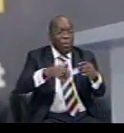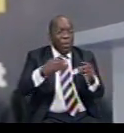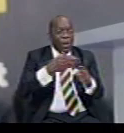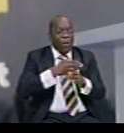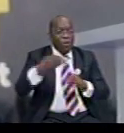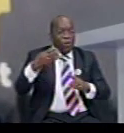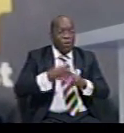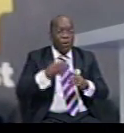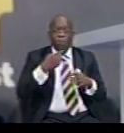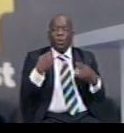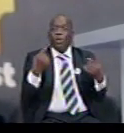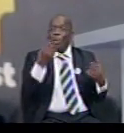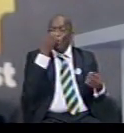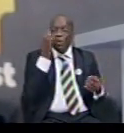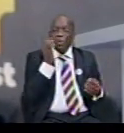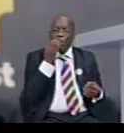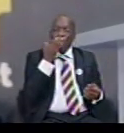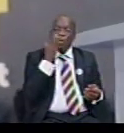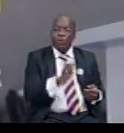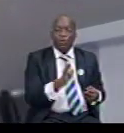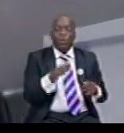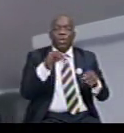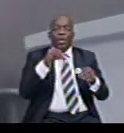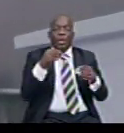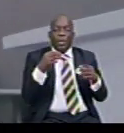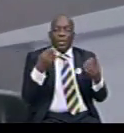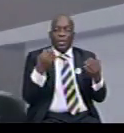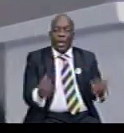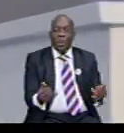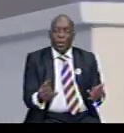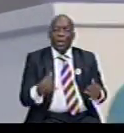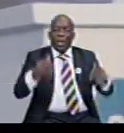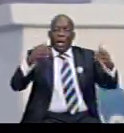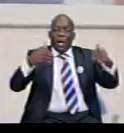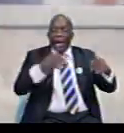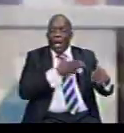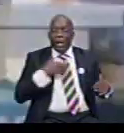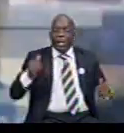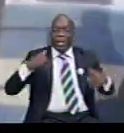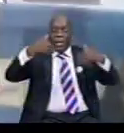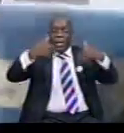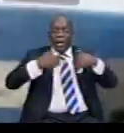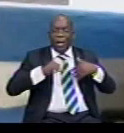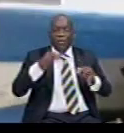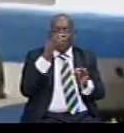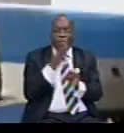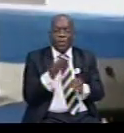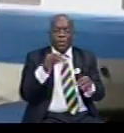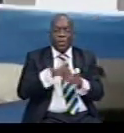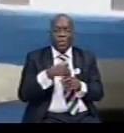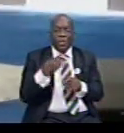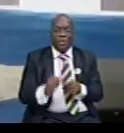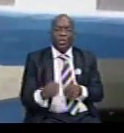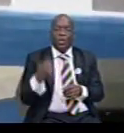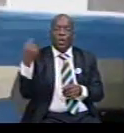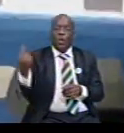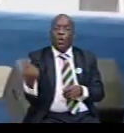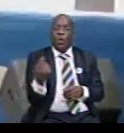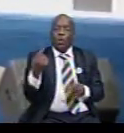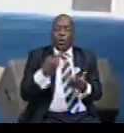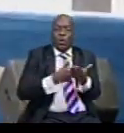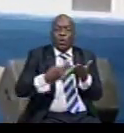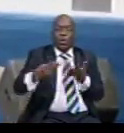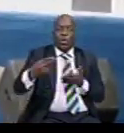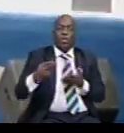this modern time? And having faith in the only one, only one. How about